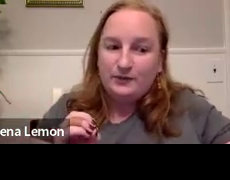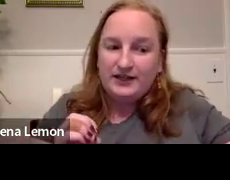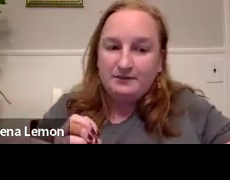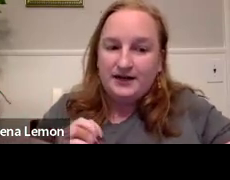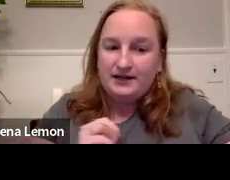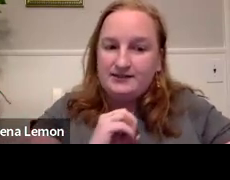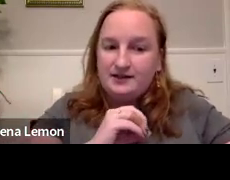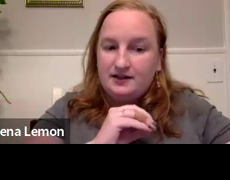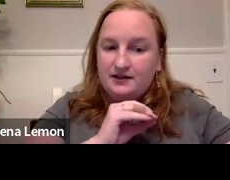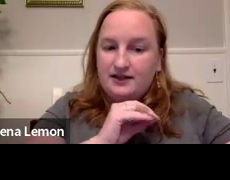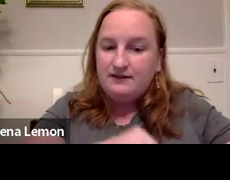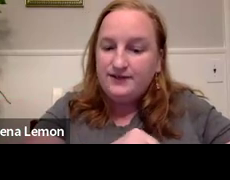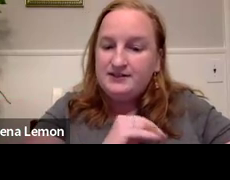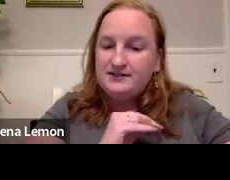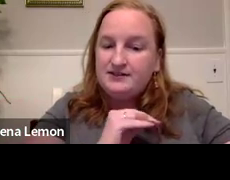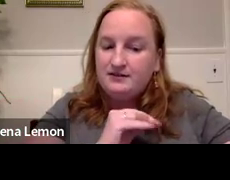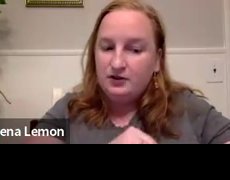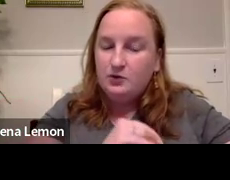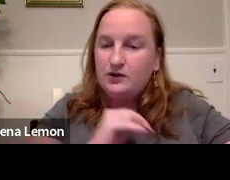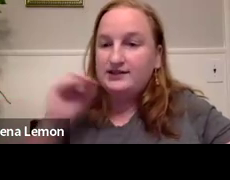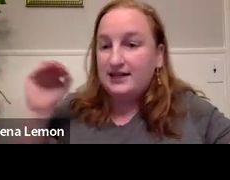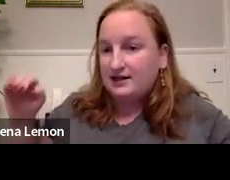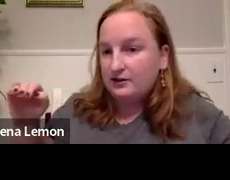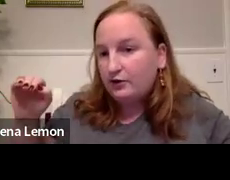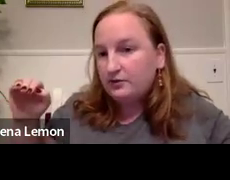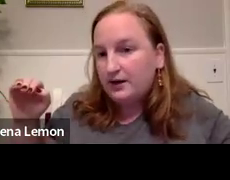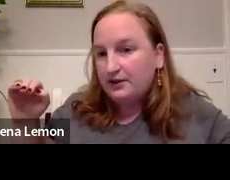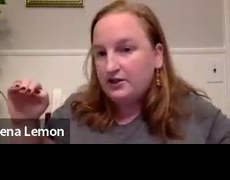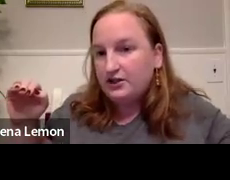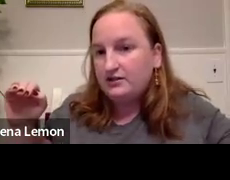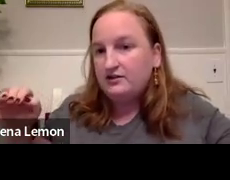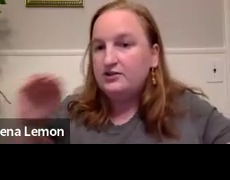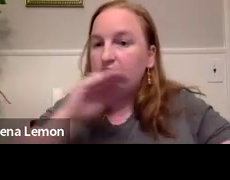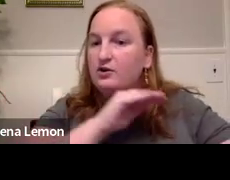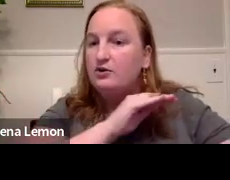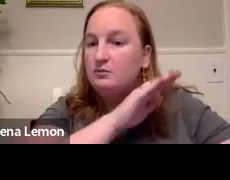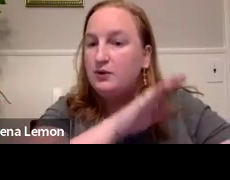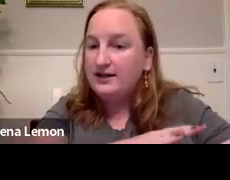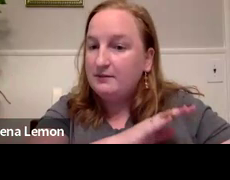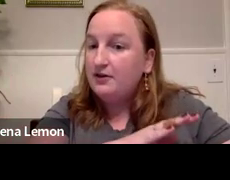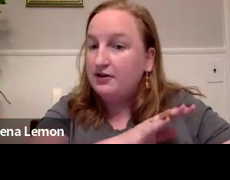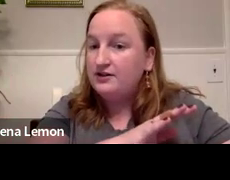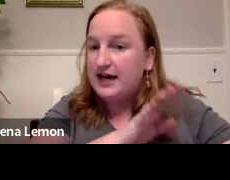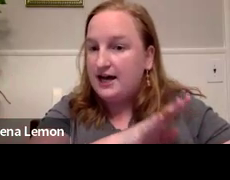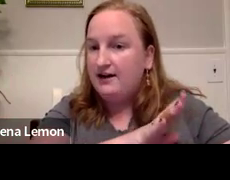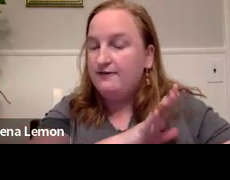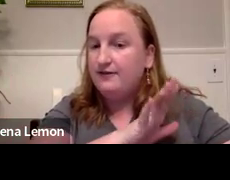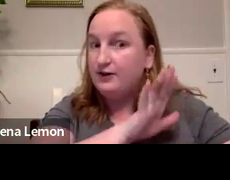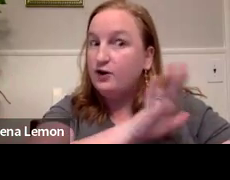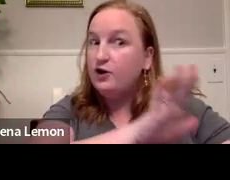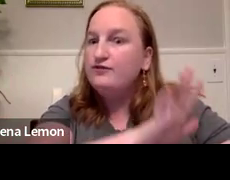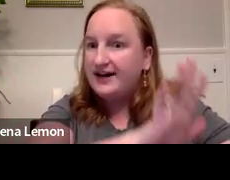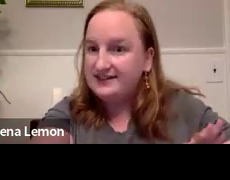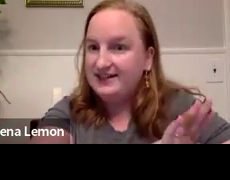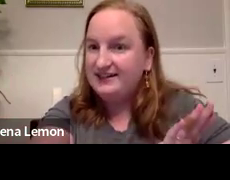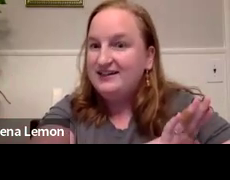RSV, it really impacts infants, newborns, and the older population. So pregnant mothers have